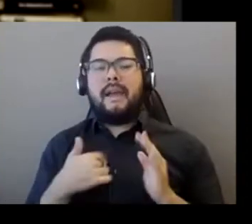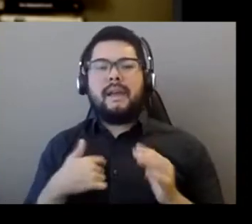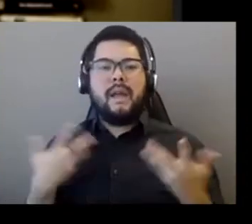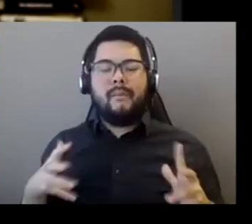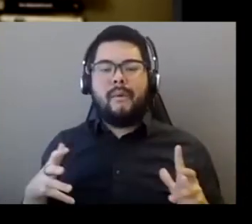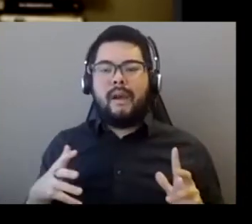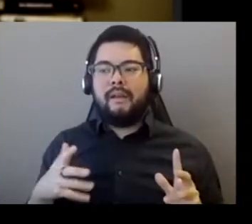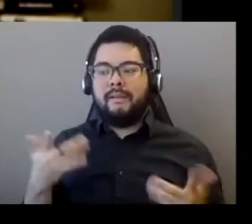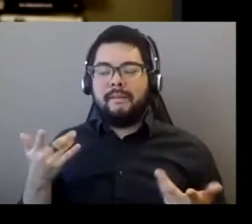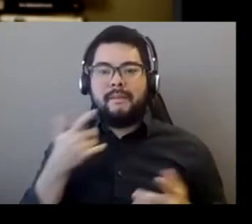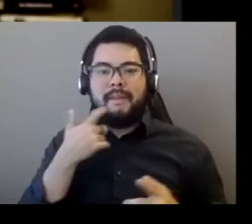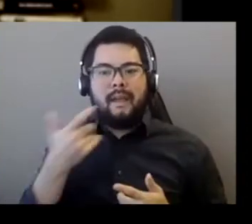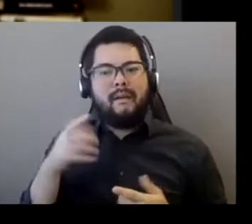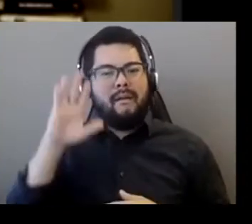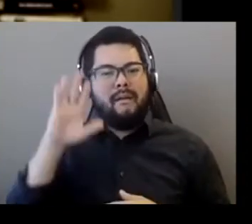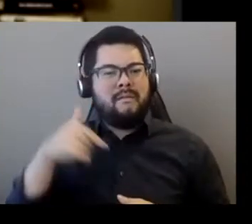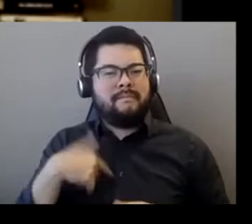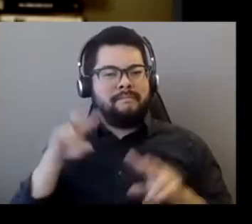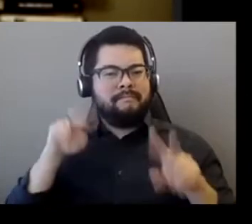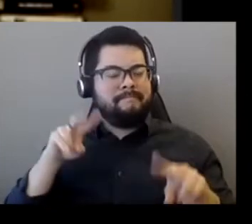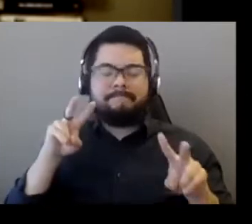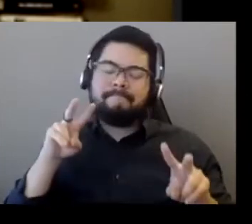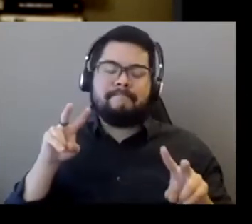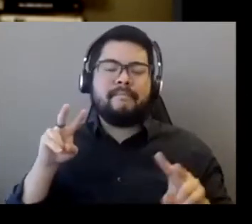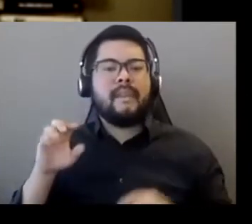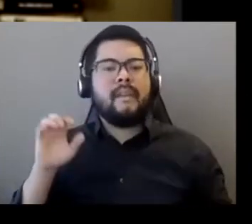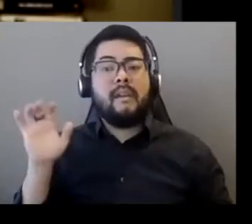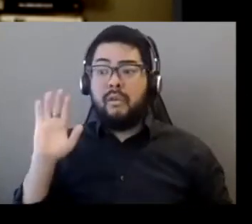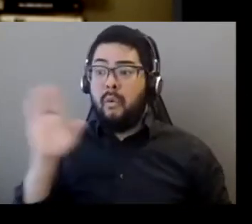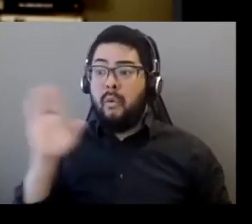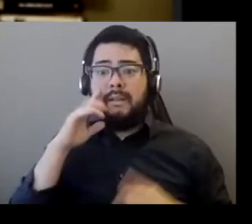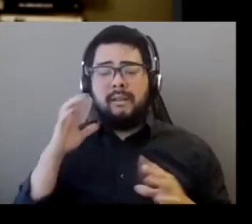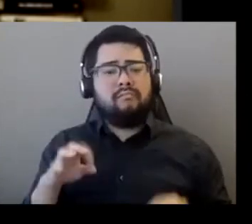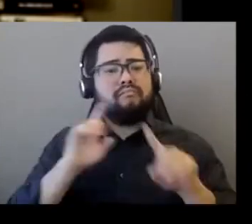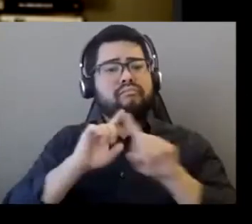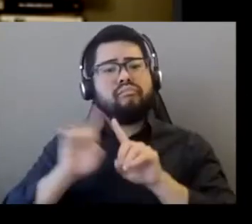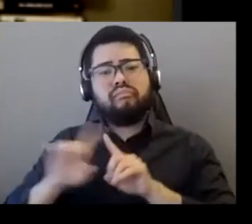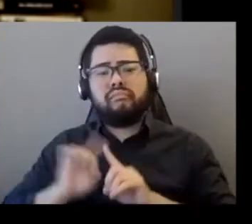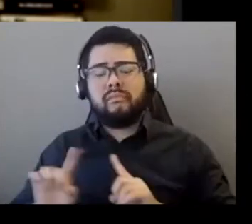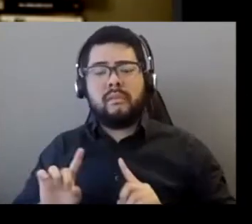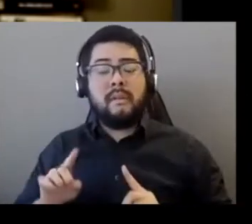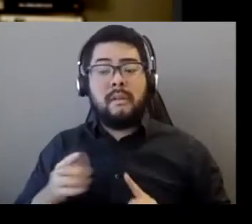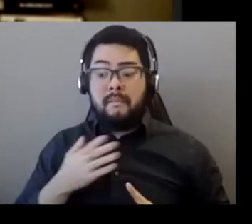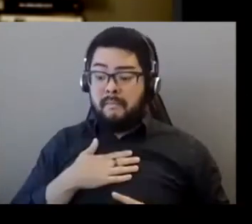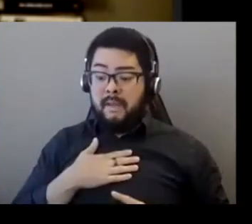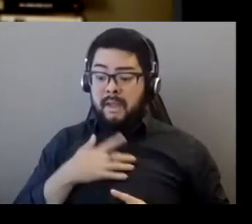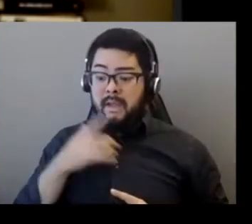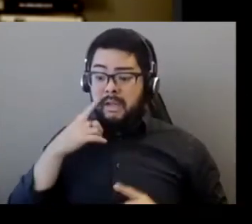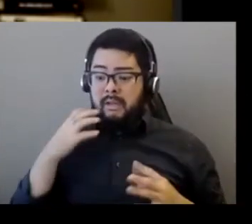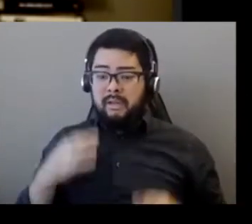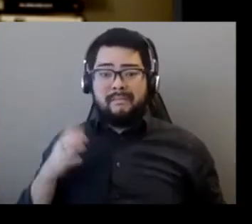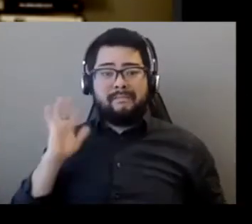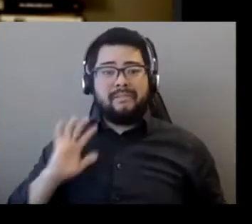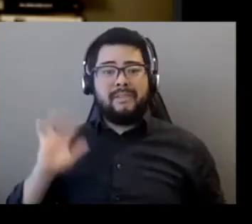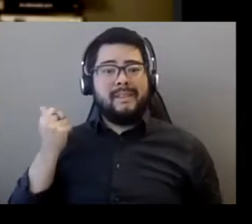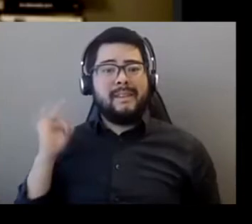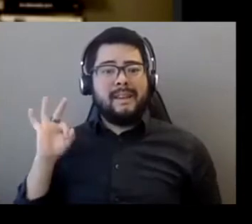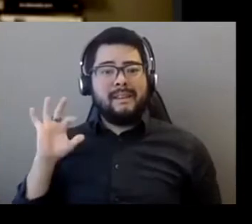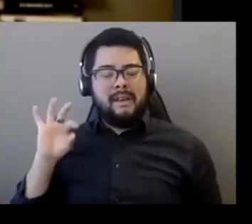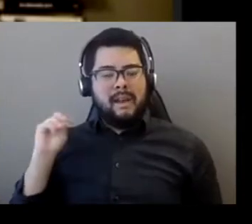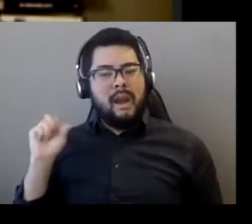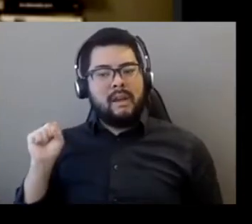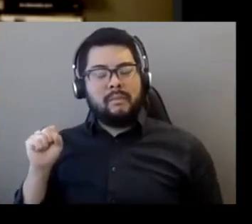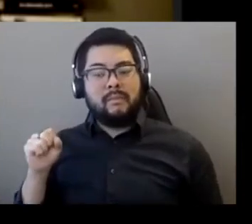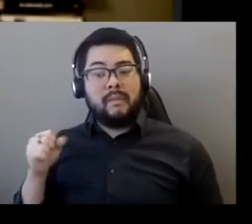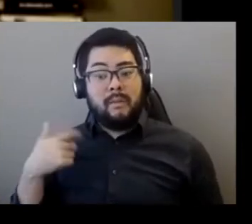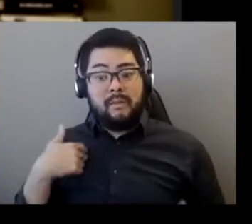question of judgment. People make different choices in their life. I made a different choice in the 1990s when I went into the university. Then I